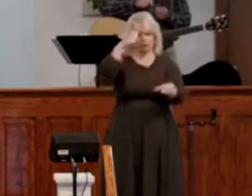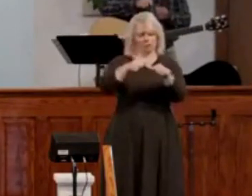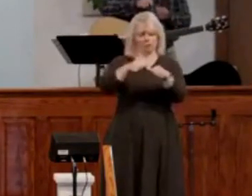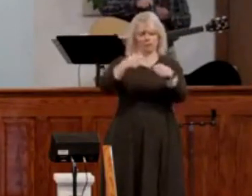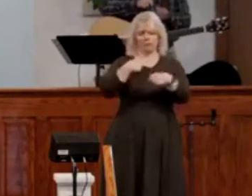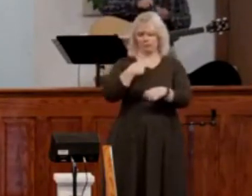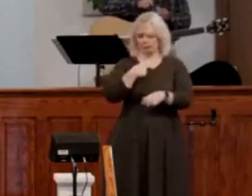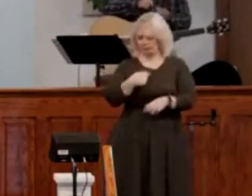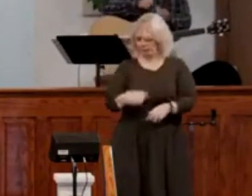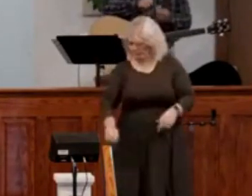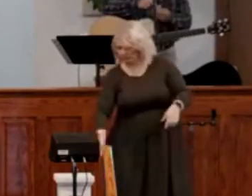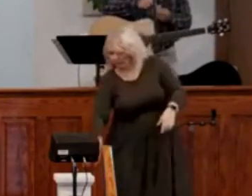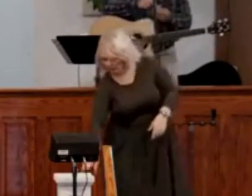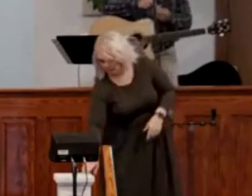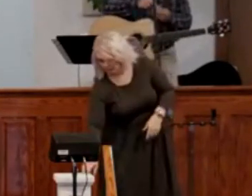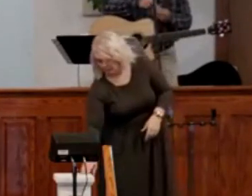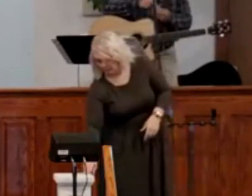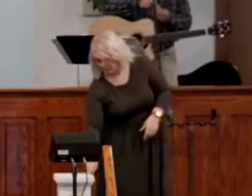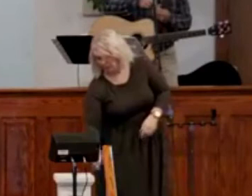me.'"